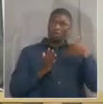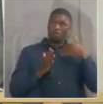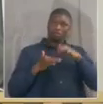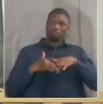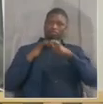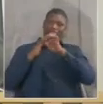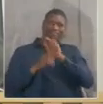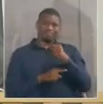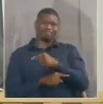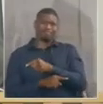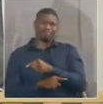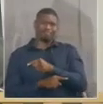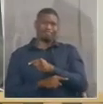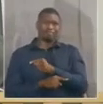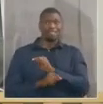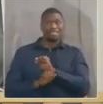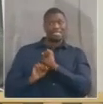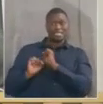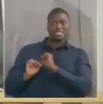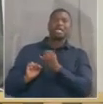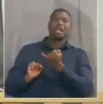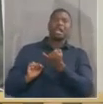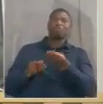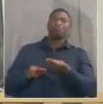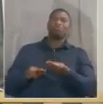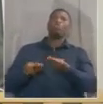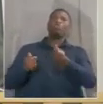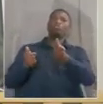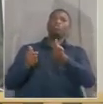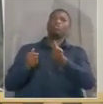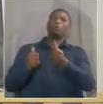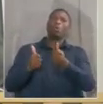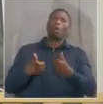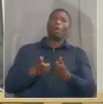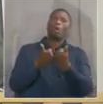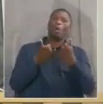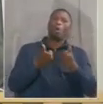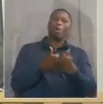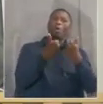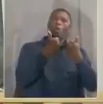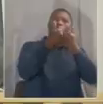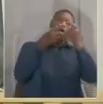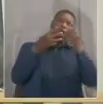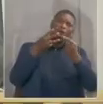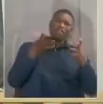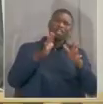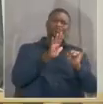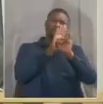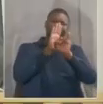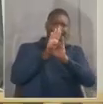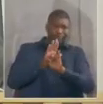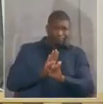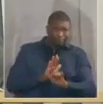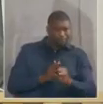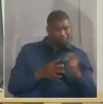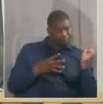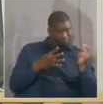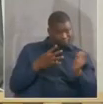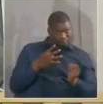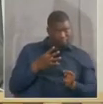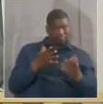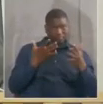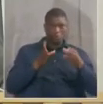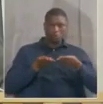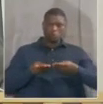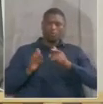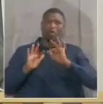a solution to most of the problems that were identified by the